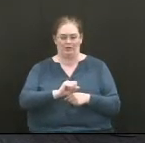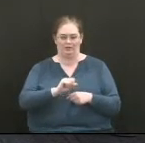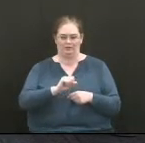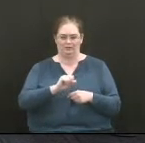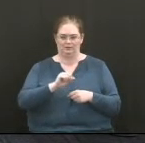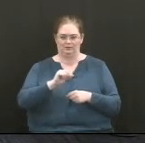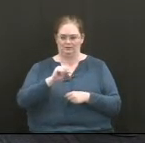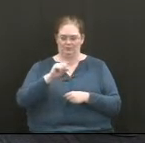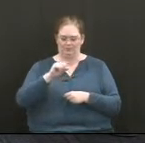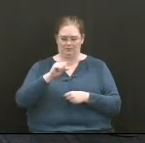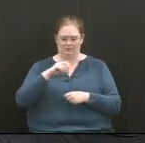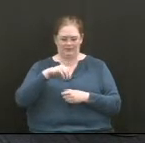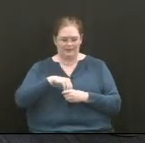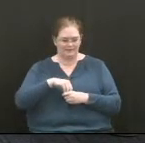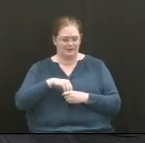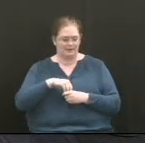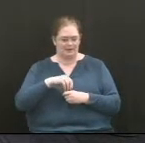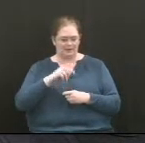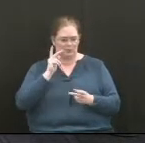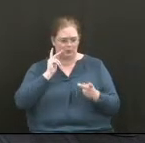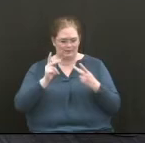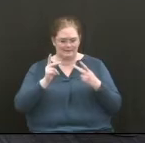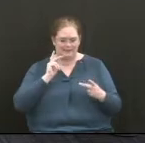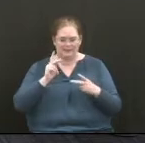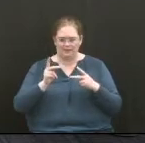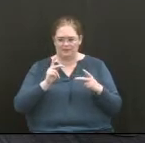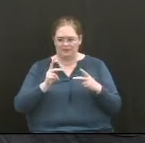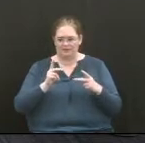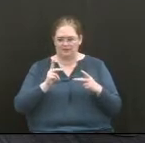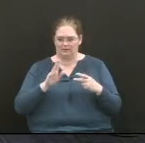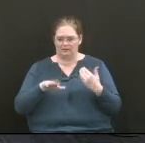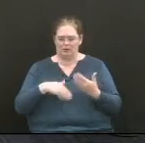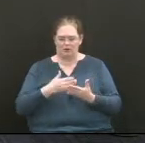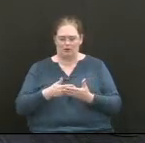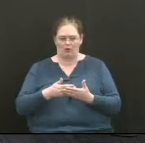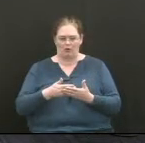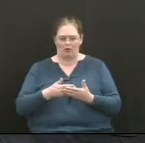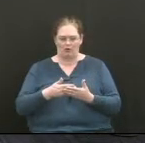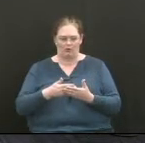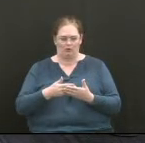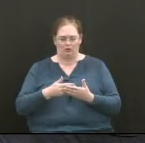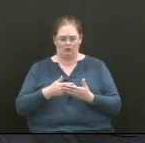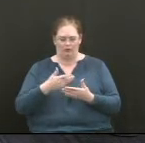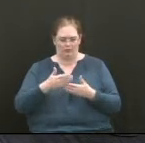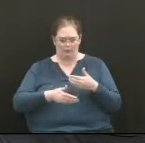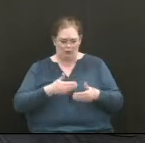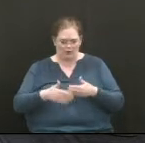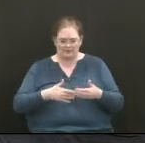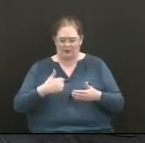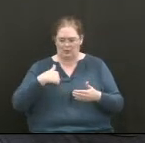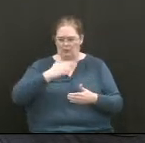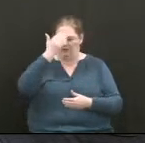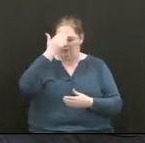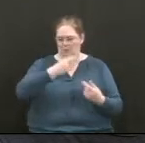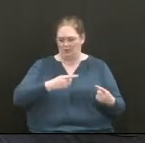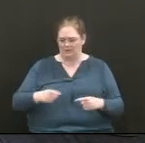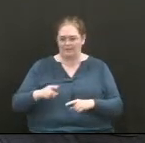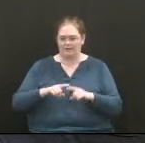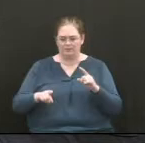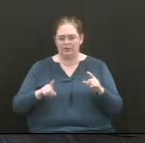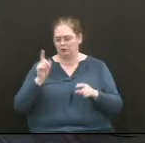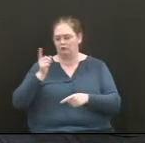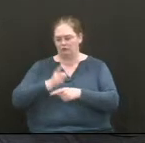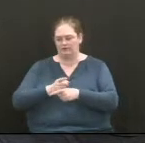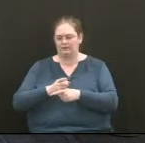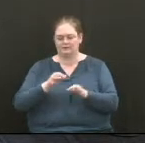inside, who are sort of seeing the, you know, seeing all the gears moving, that we know what's happening. But it is, you're